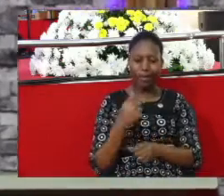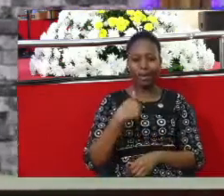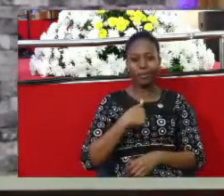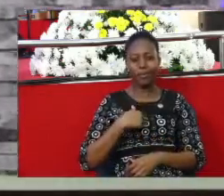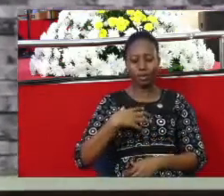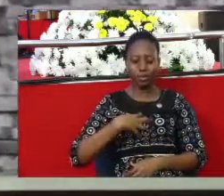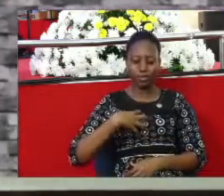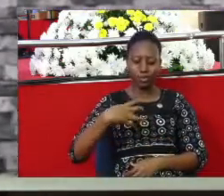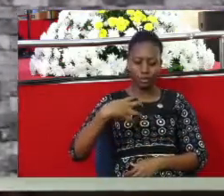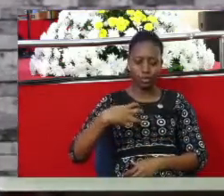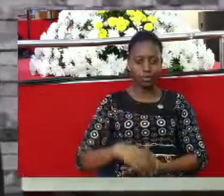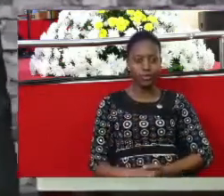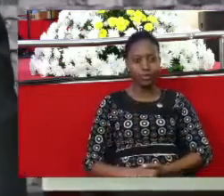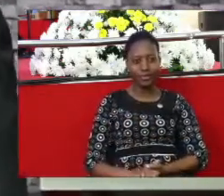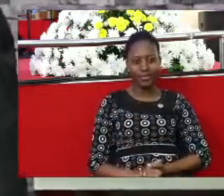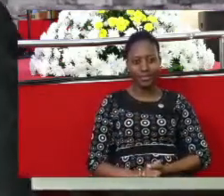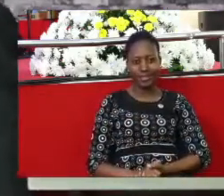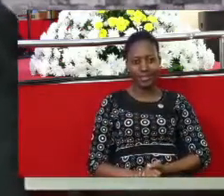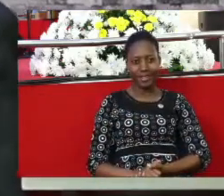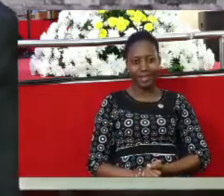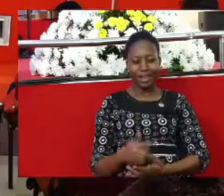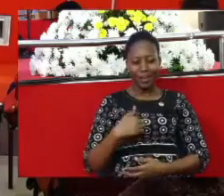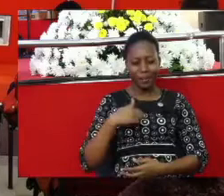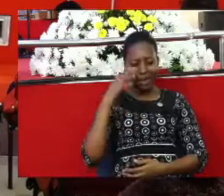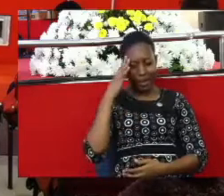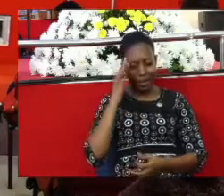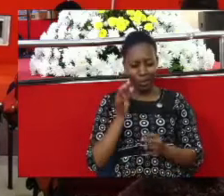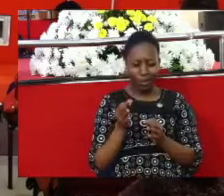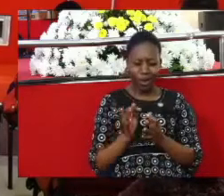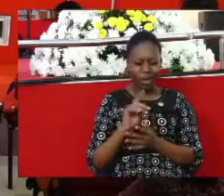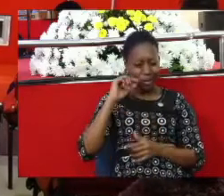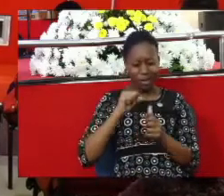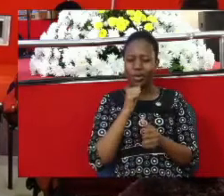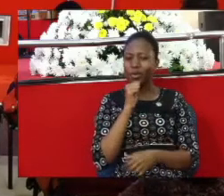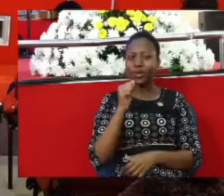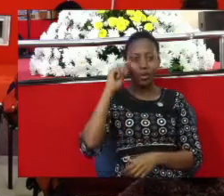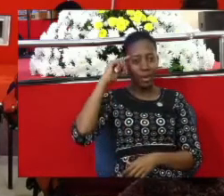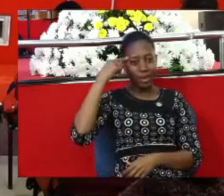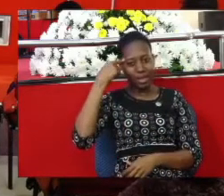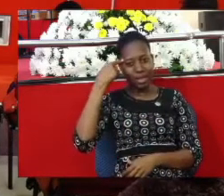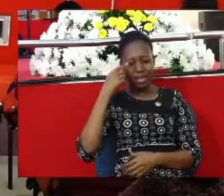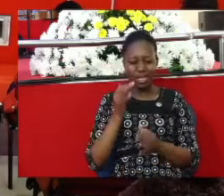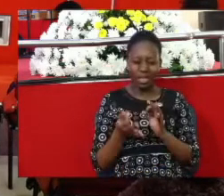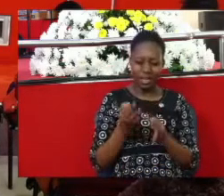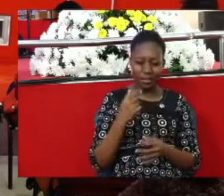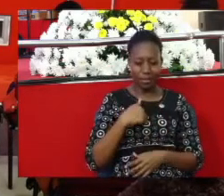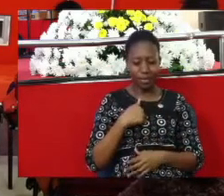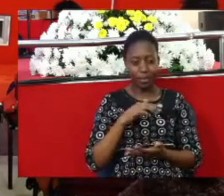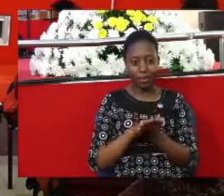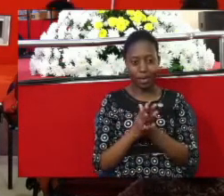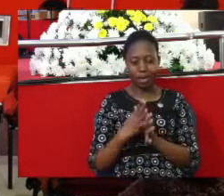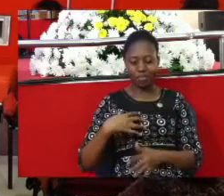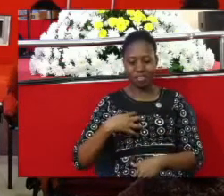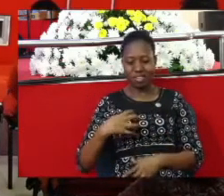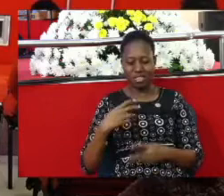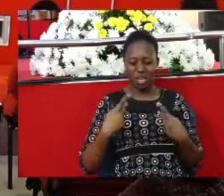ni... Nikifanywa sonko watu wataanza kunifikiria namna gani. That's why you don't pray radical prayers. Pray radical prayer. Radical prayer.